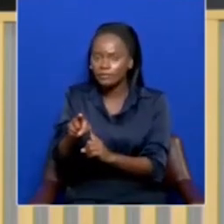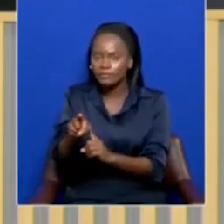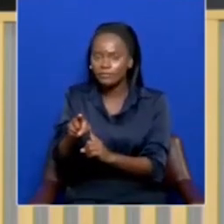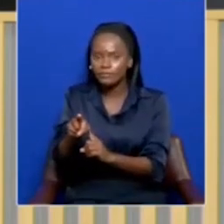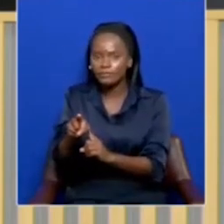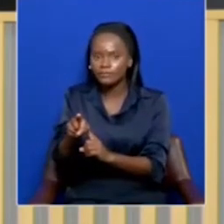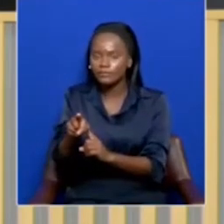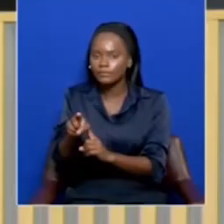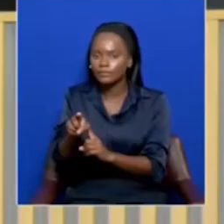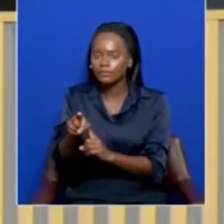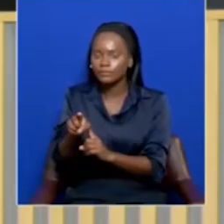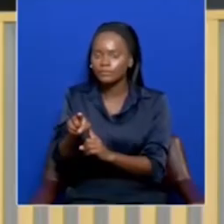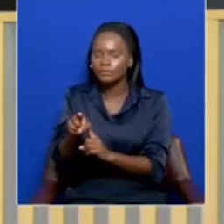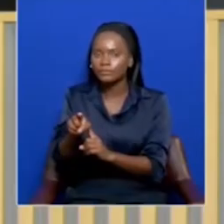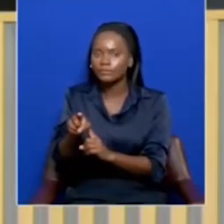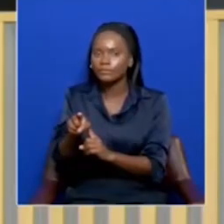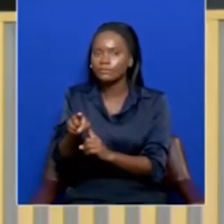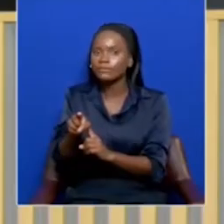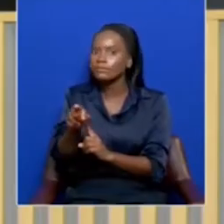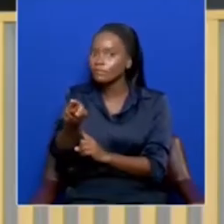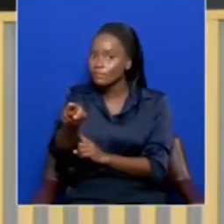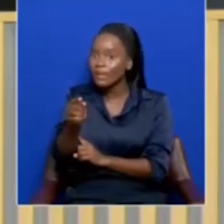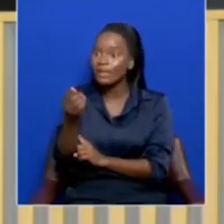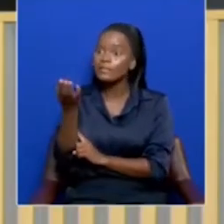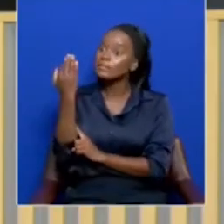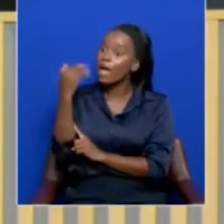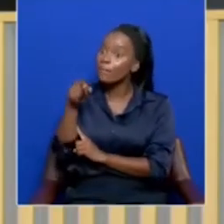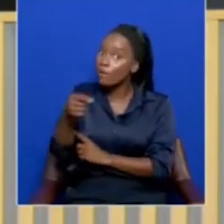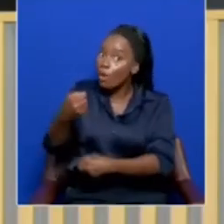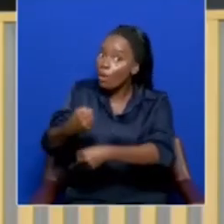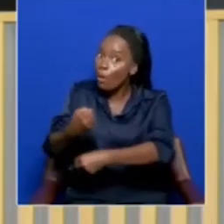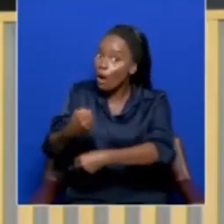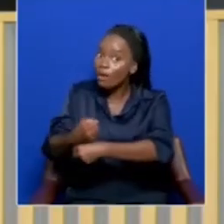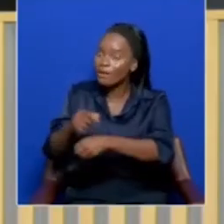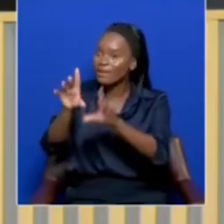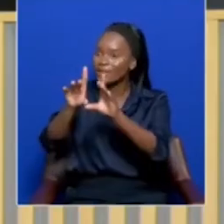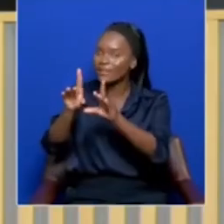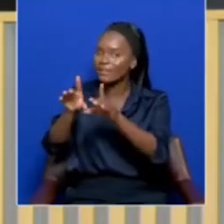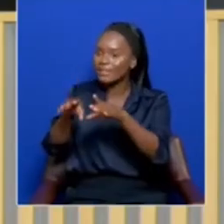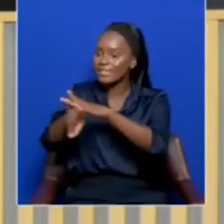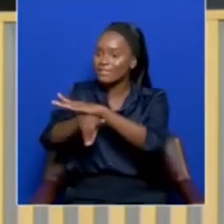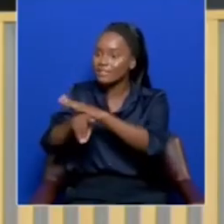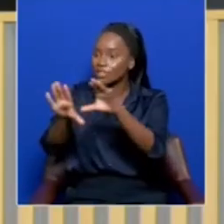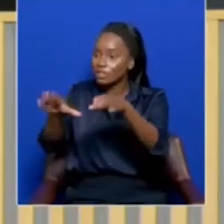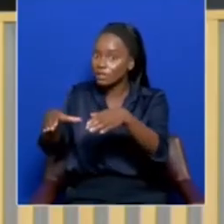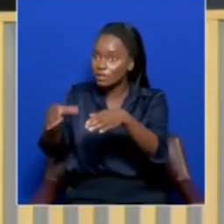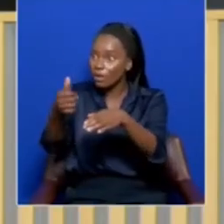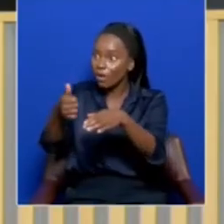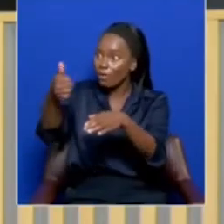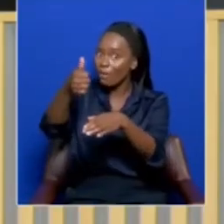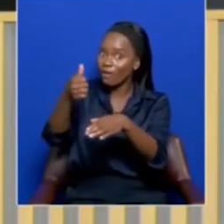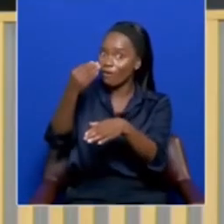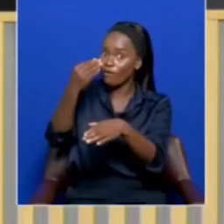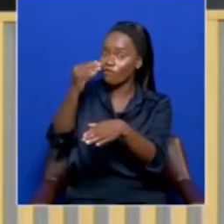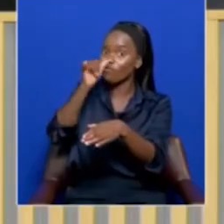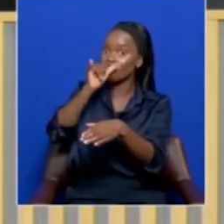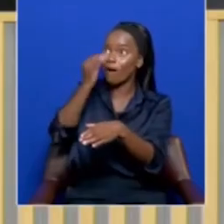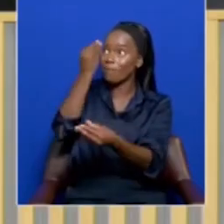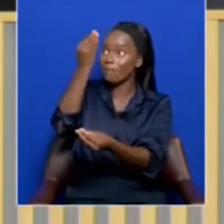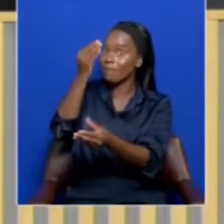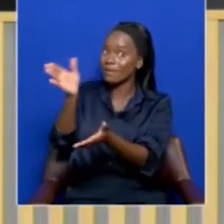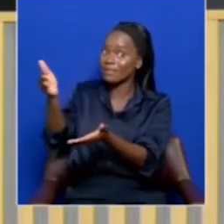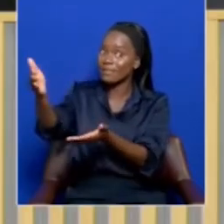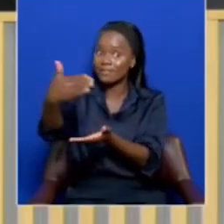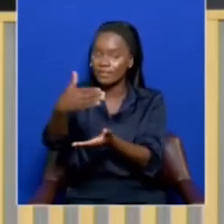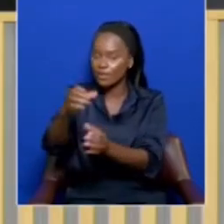the division command of crime intelligence. A person who was acting at that time, because we didn't have a permanent division commander, it was